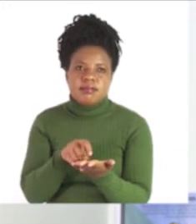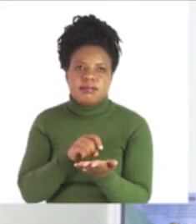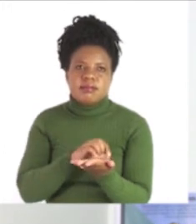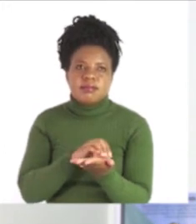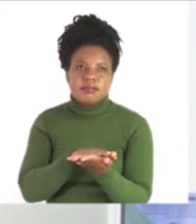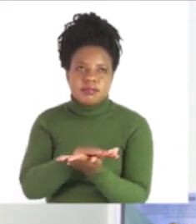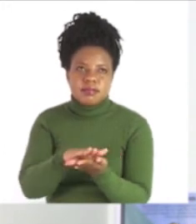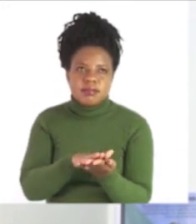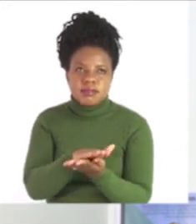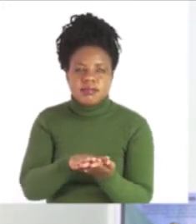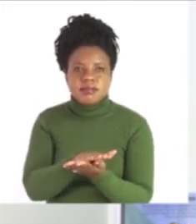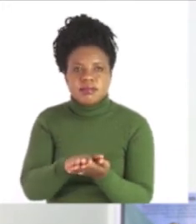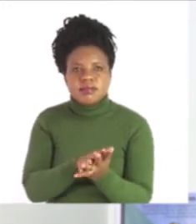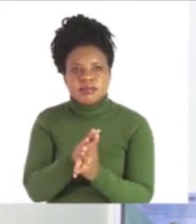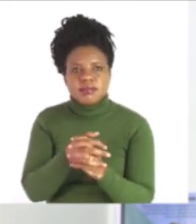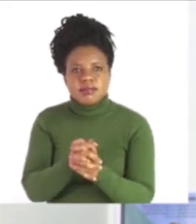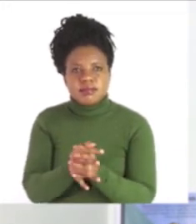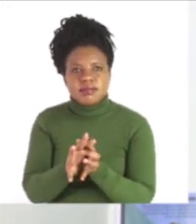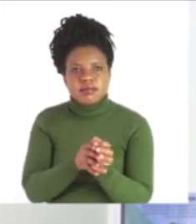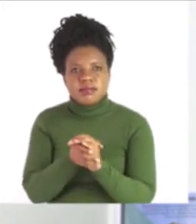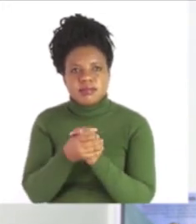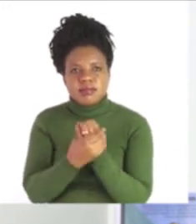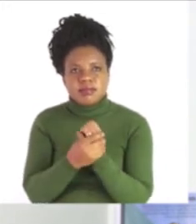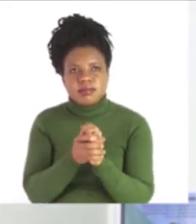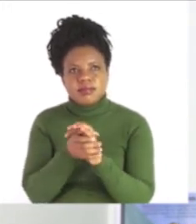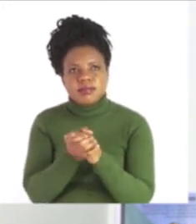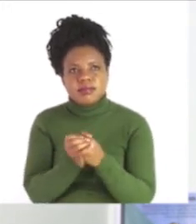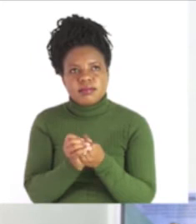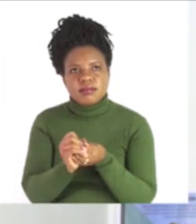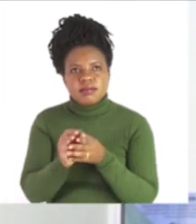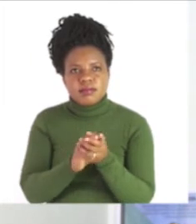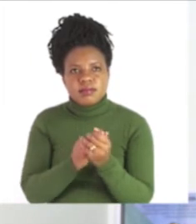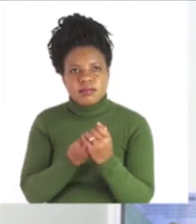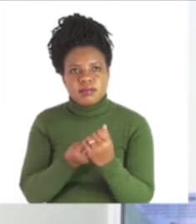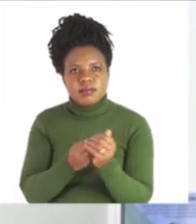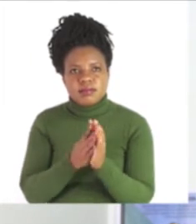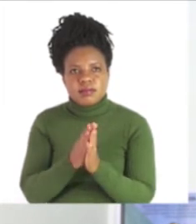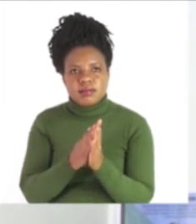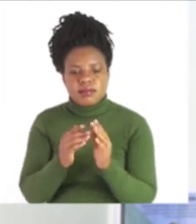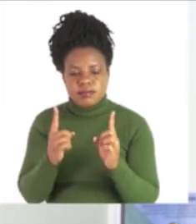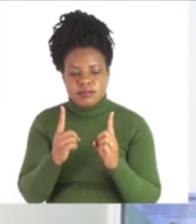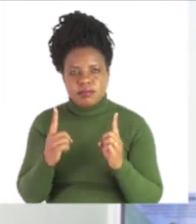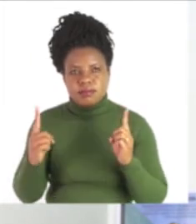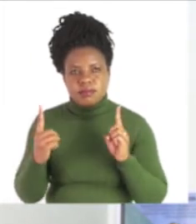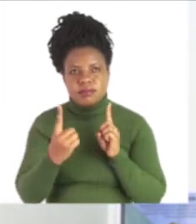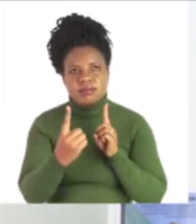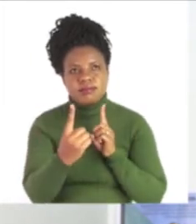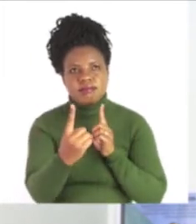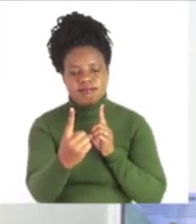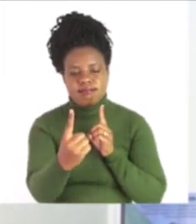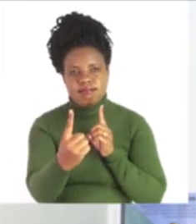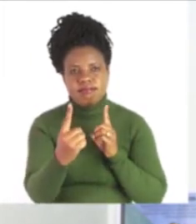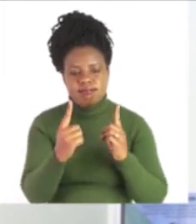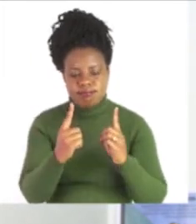Make sure all the parts of your hands are sanitized and keep the social distance by